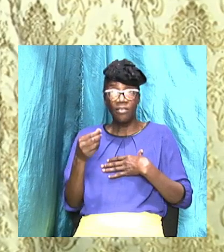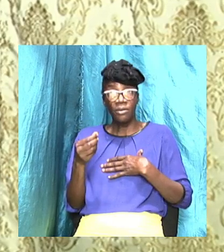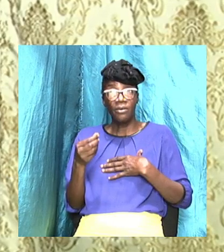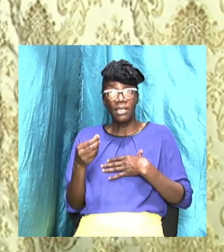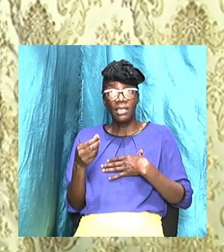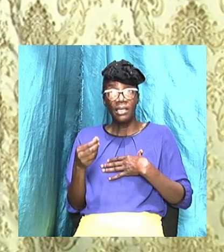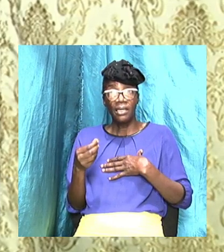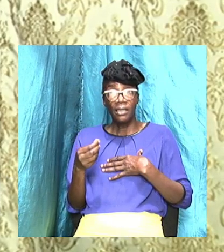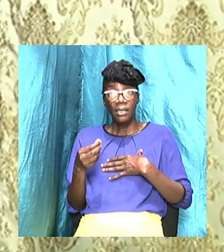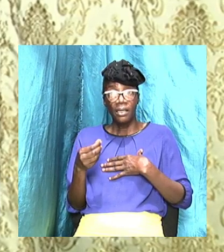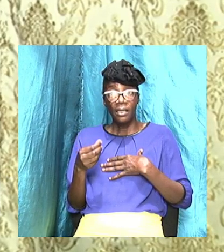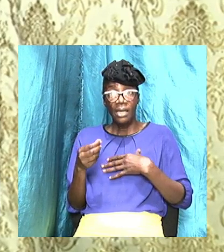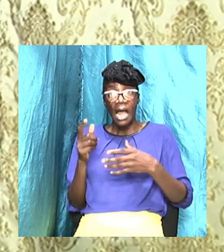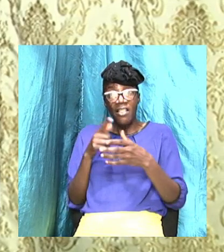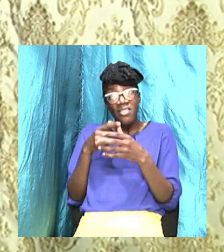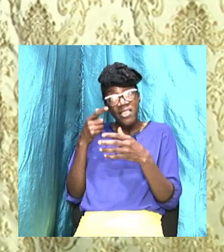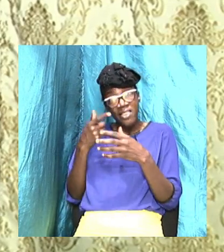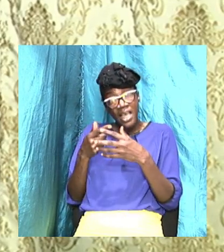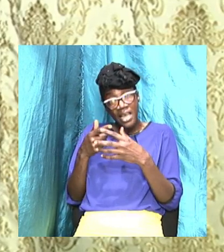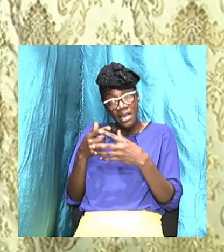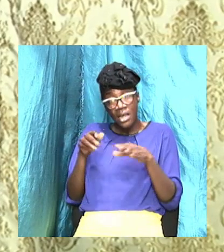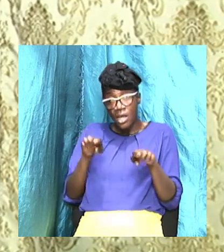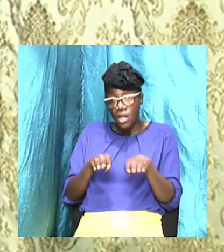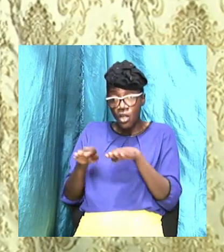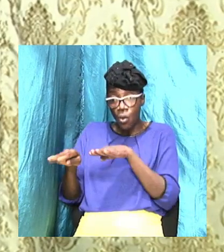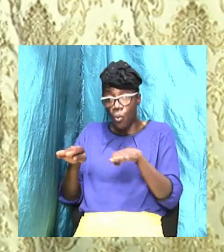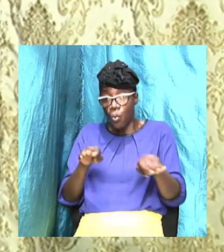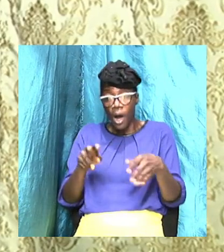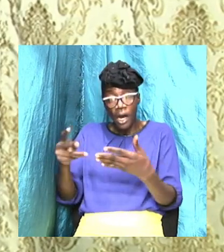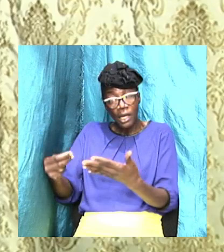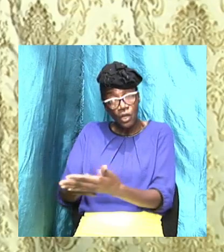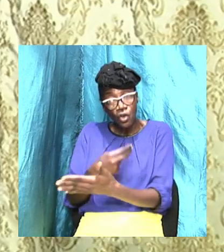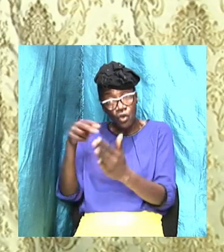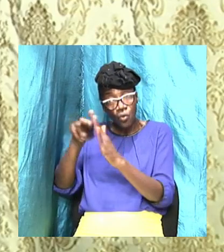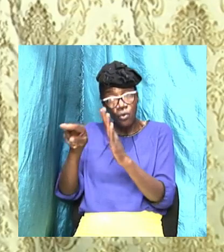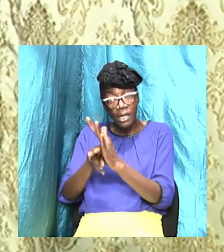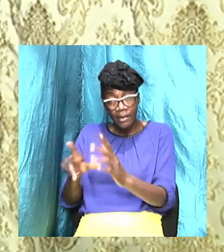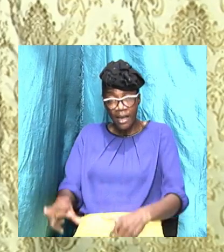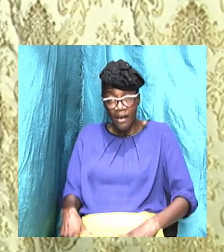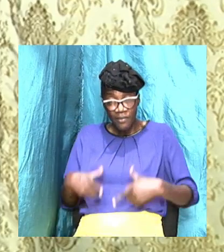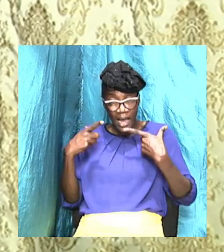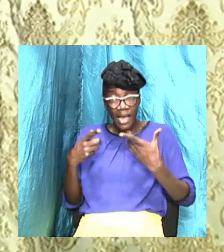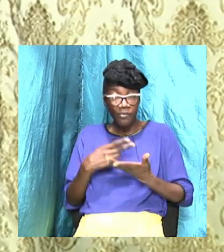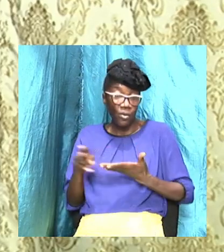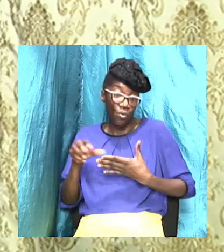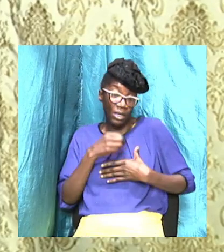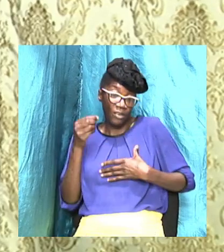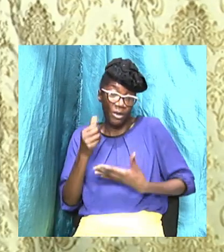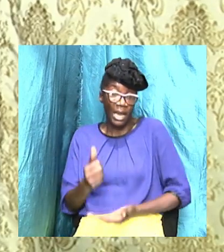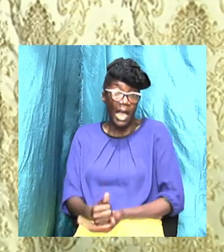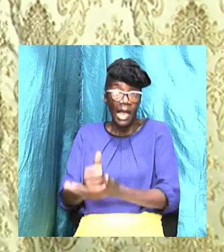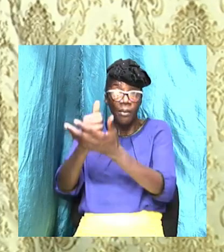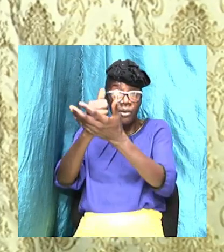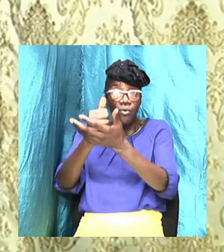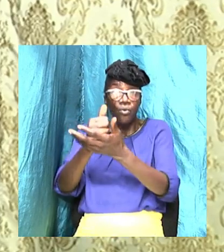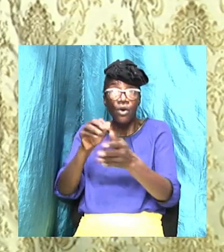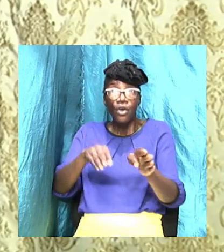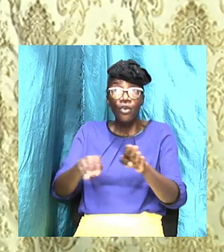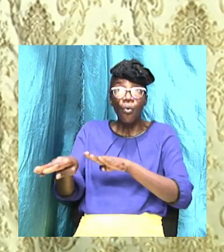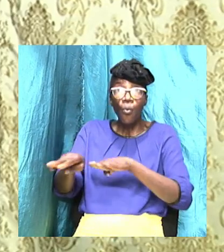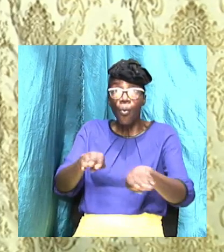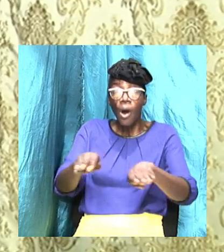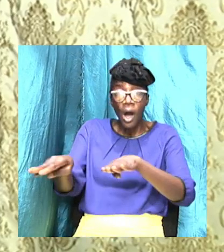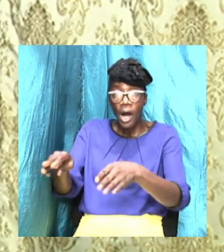Holy Ghost, and then now you start walking newness of life, and the Holy Spirit will help you to walk in the